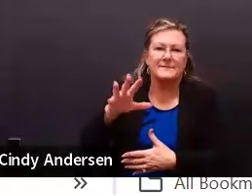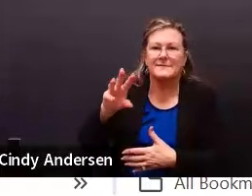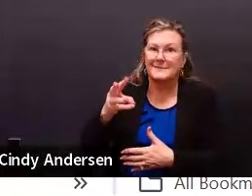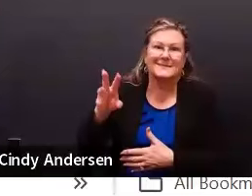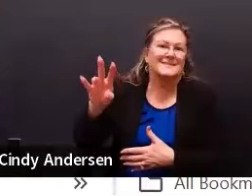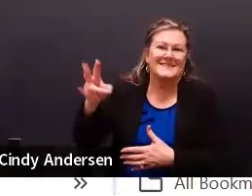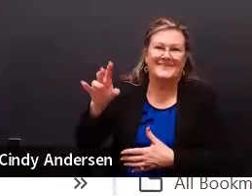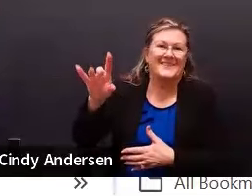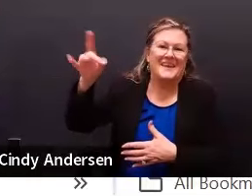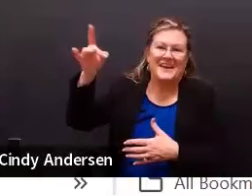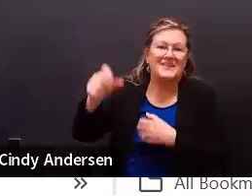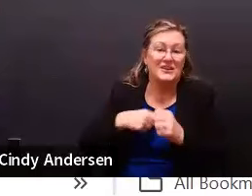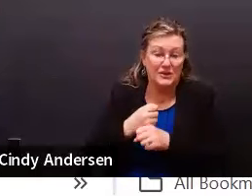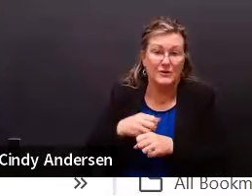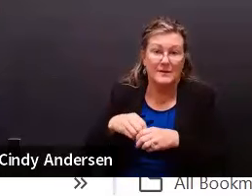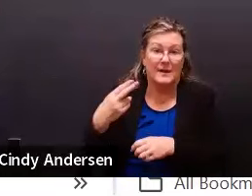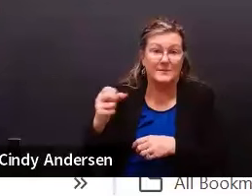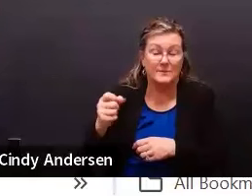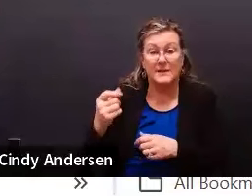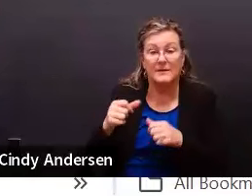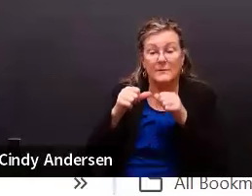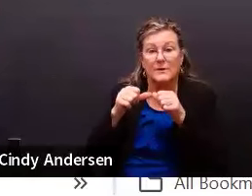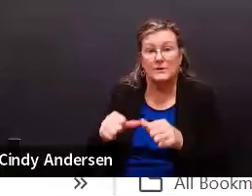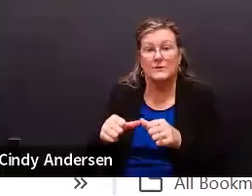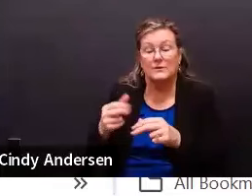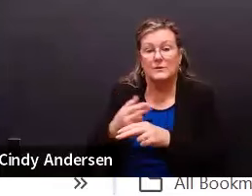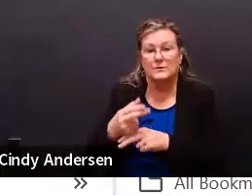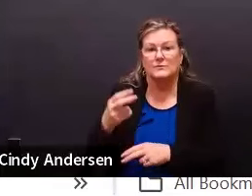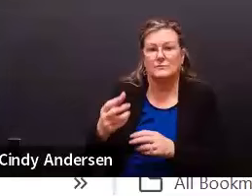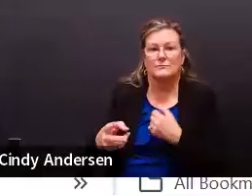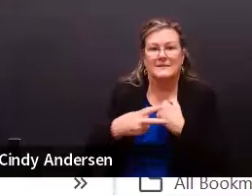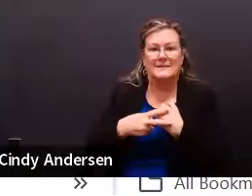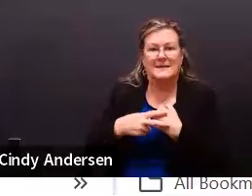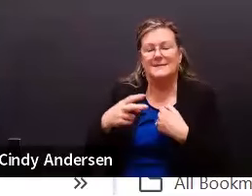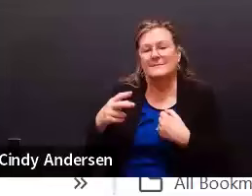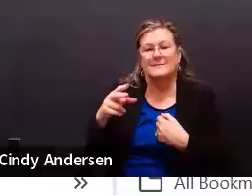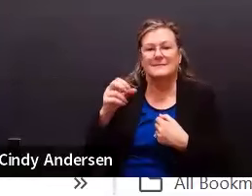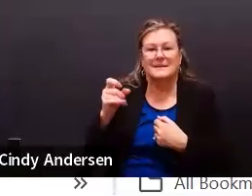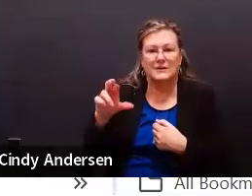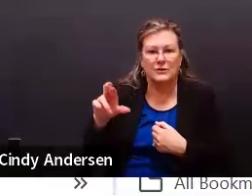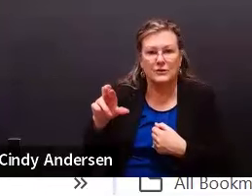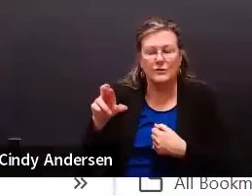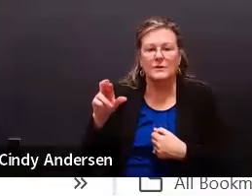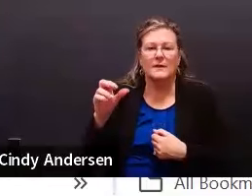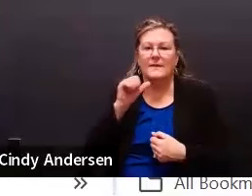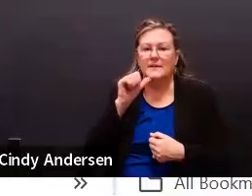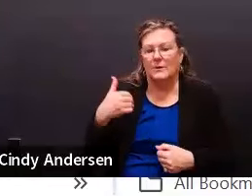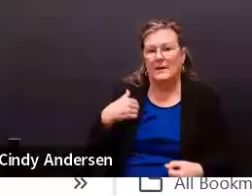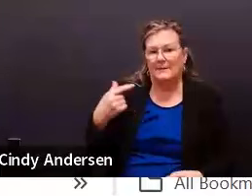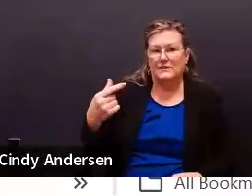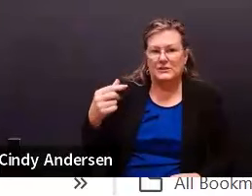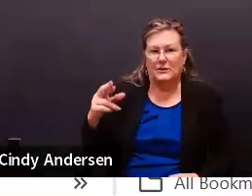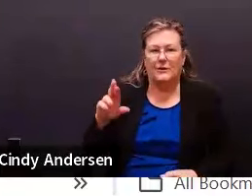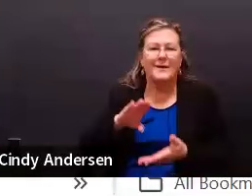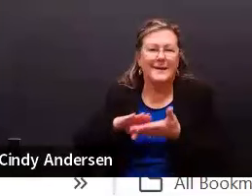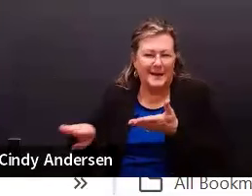seventh, and eighth year. If we continue to use that retained senior code and they haven't been awarded or coded with the GR, which is an exit code, that's